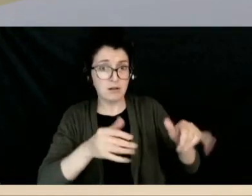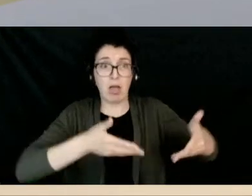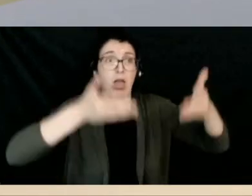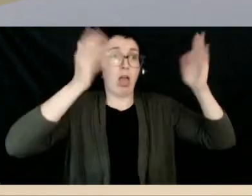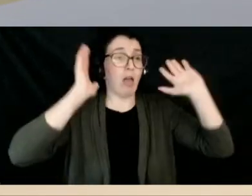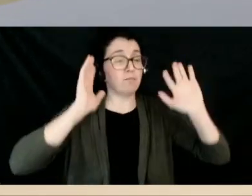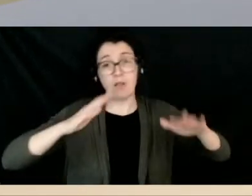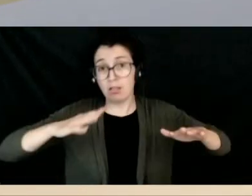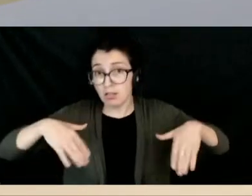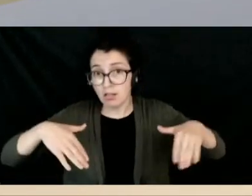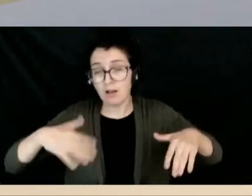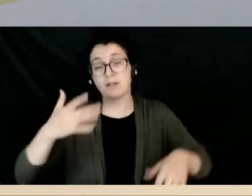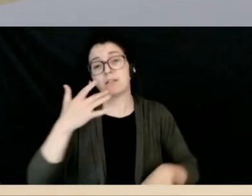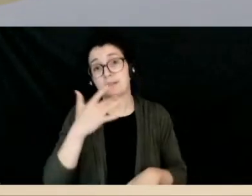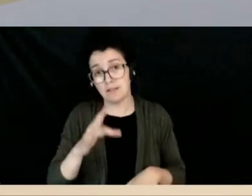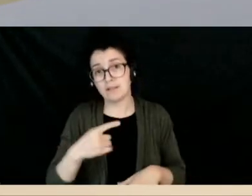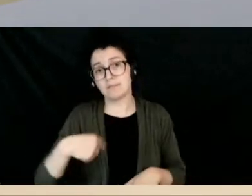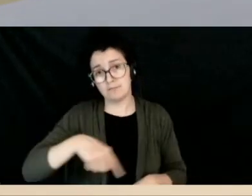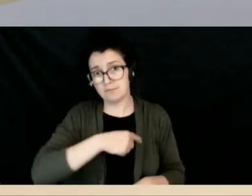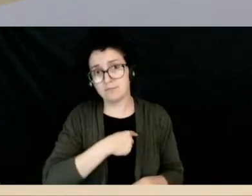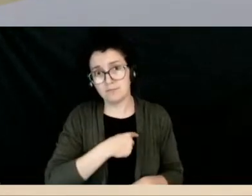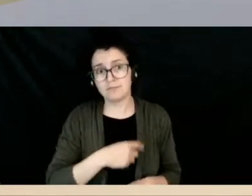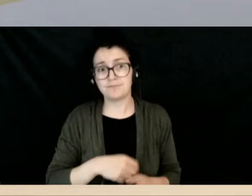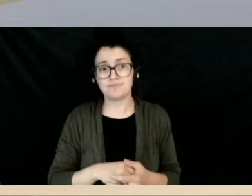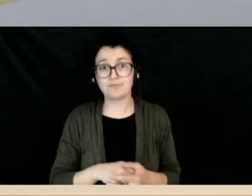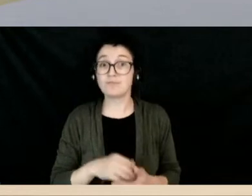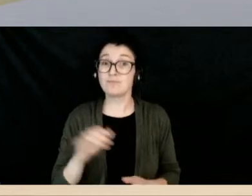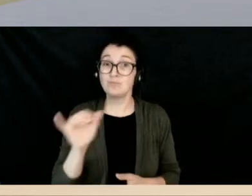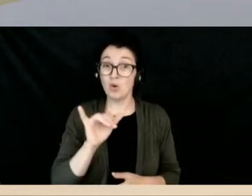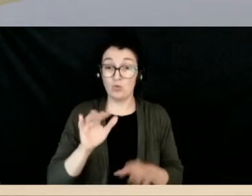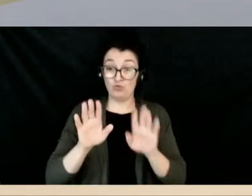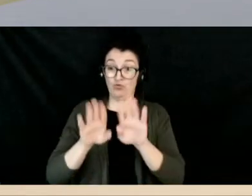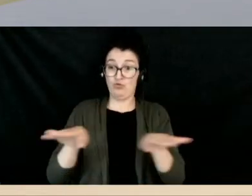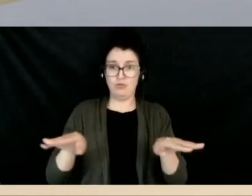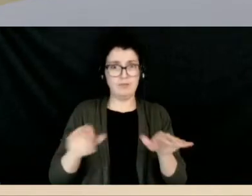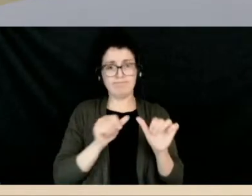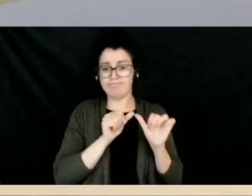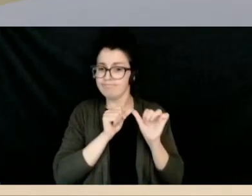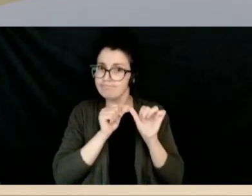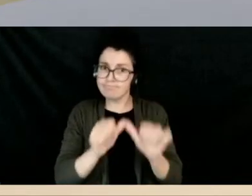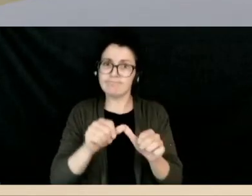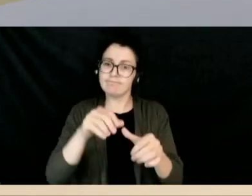that our children have benefited from in-class learning since last September.